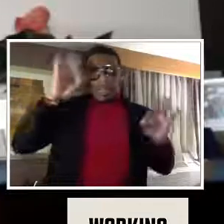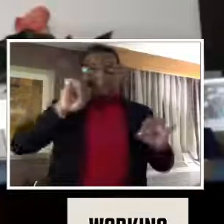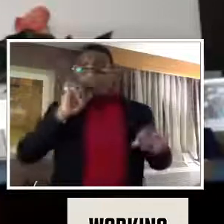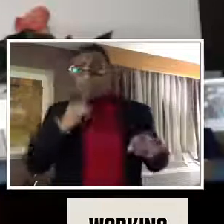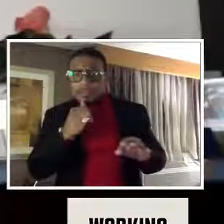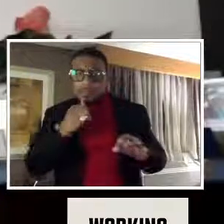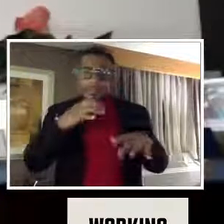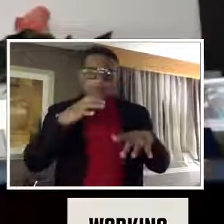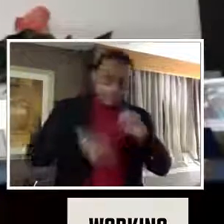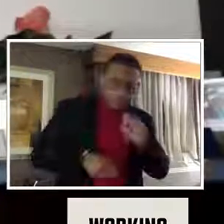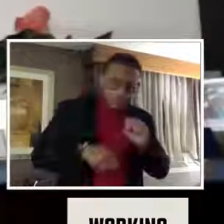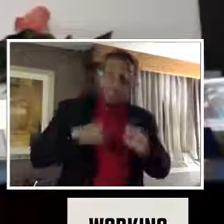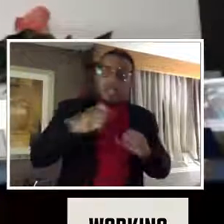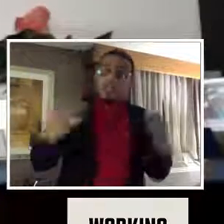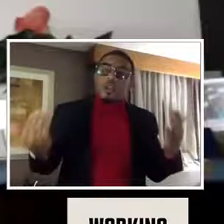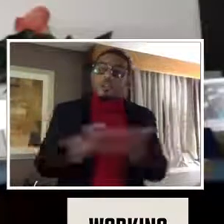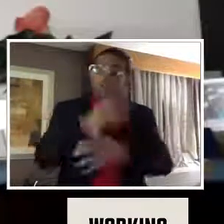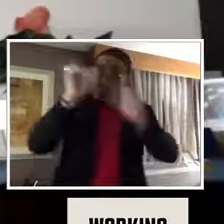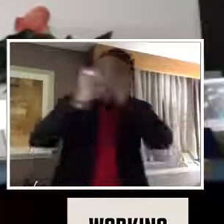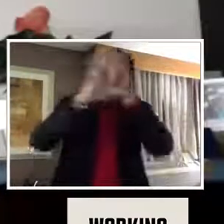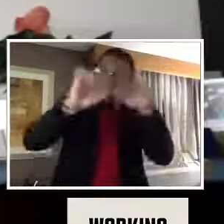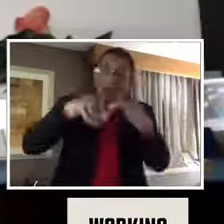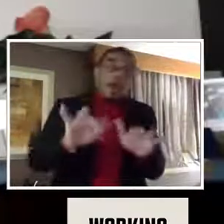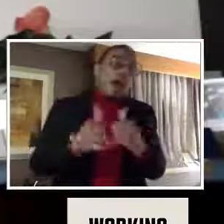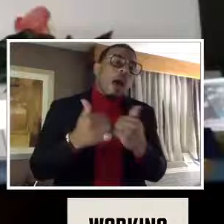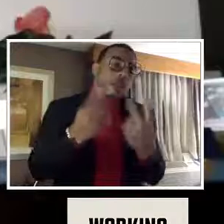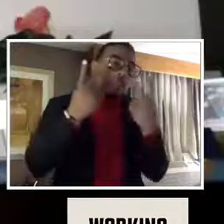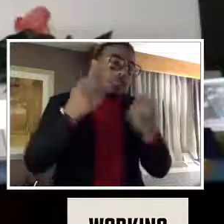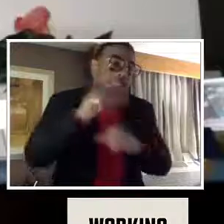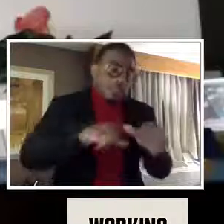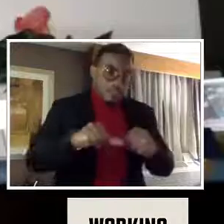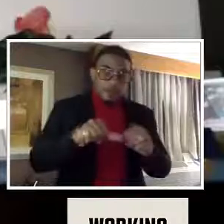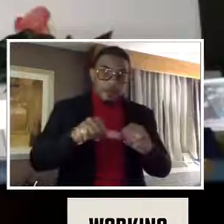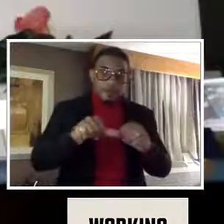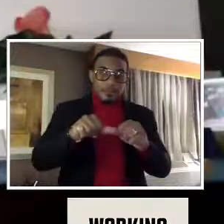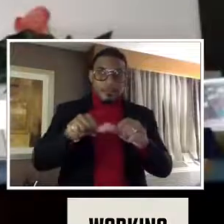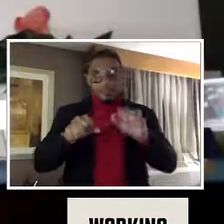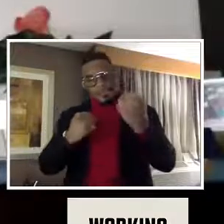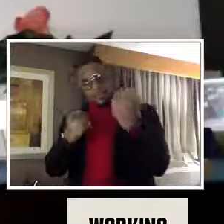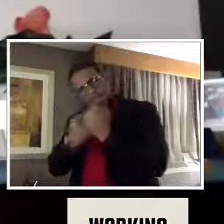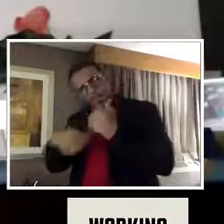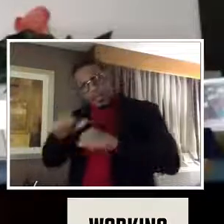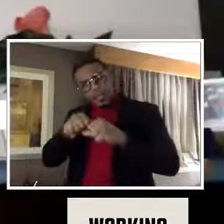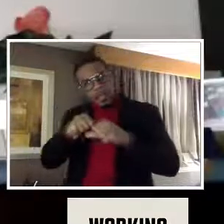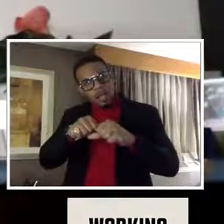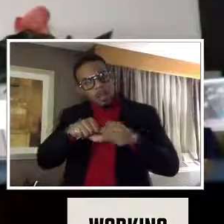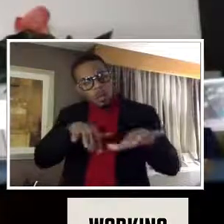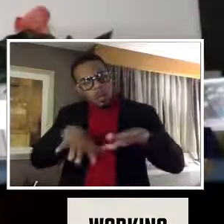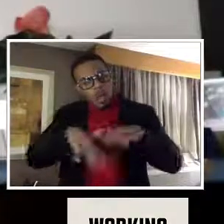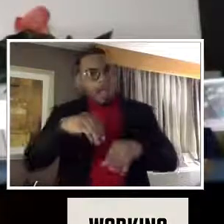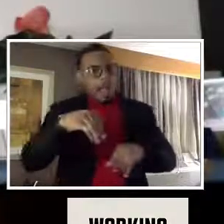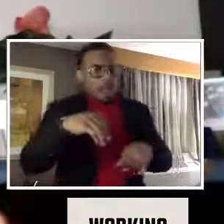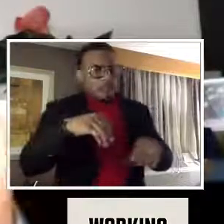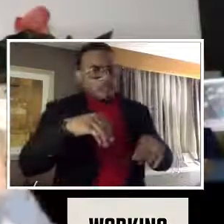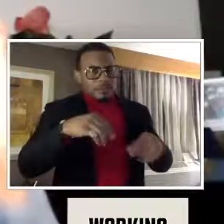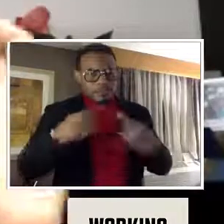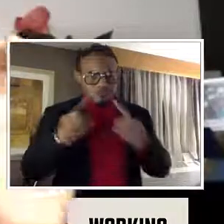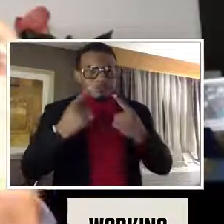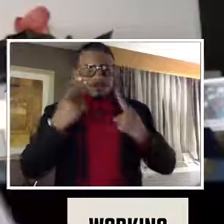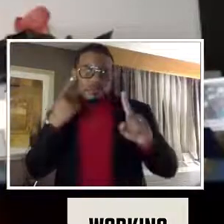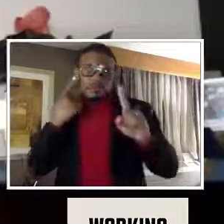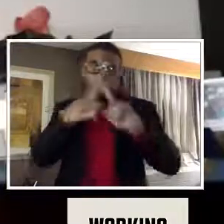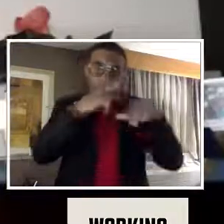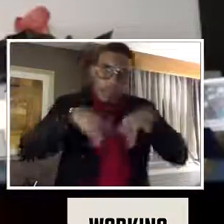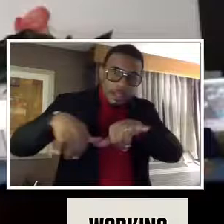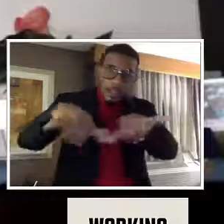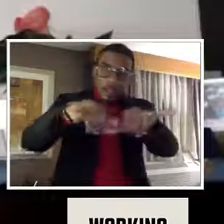and grieving, we needed a new vision about how we could see each other, stand by each other, and walk out of the crisis together towards a